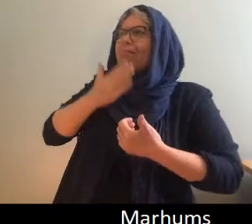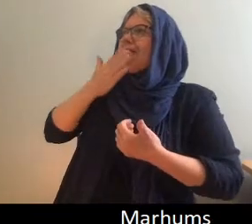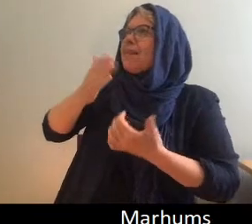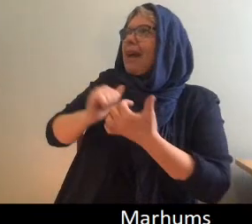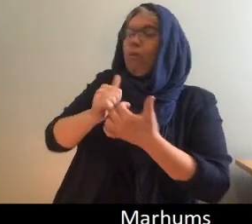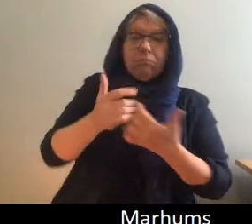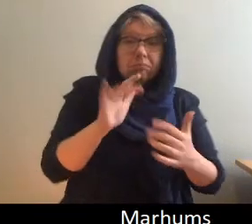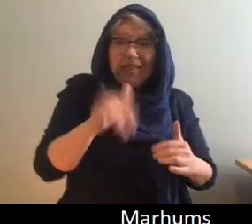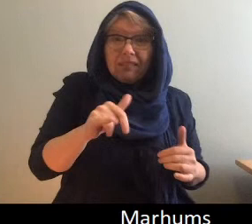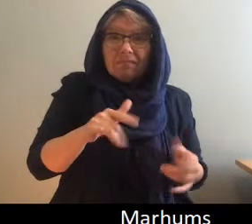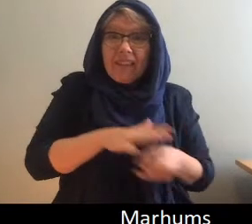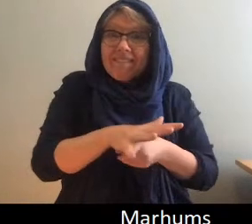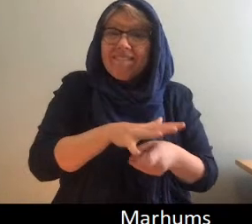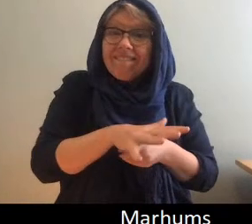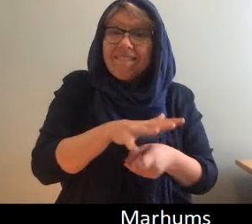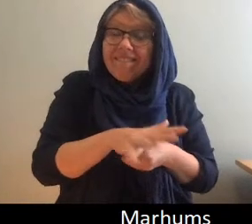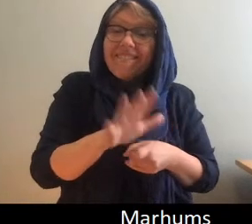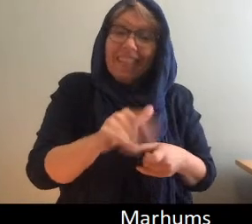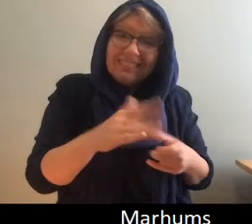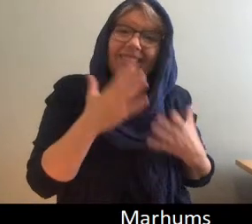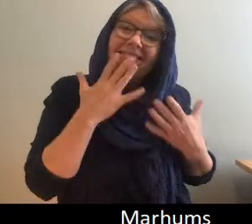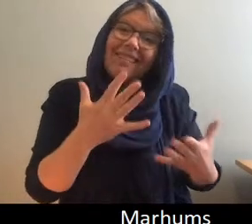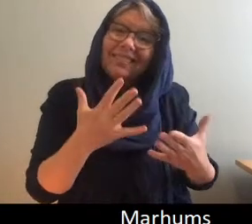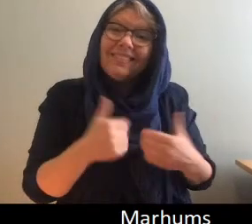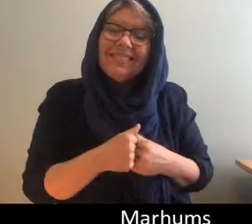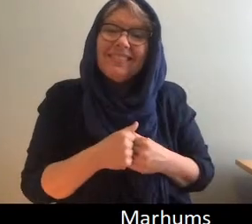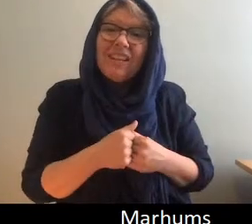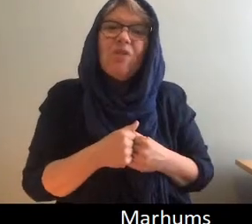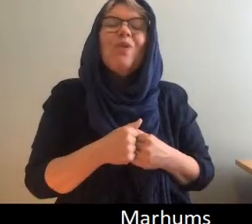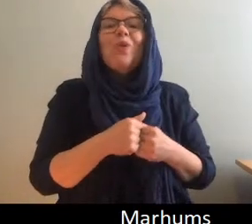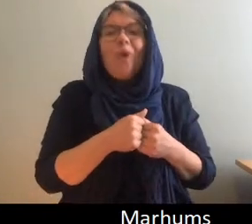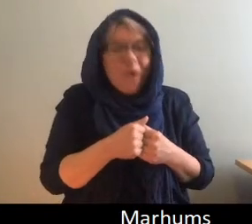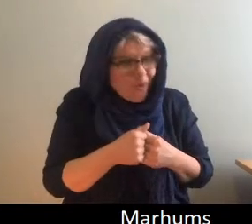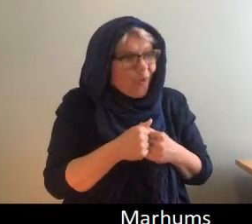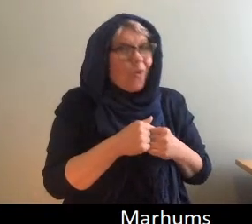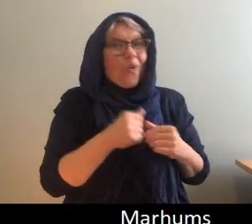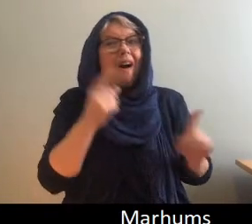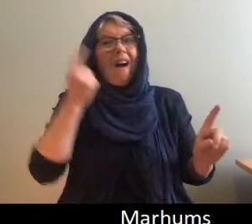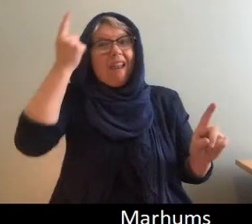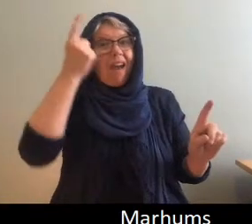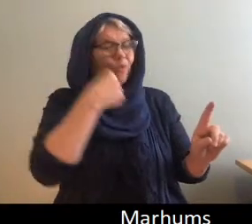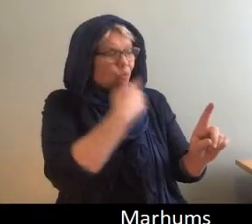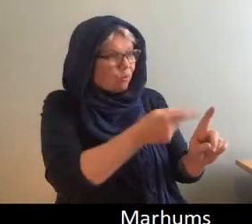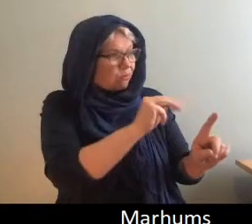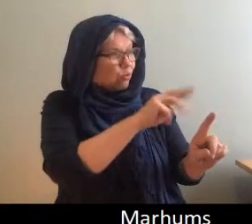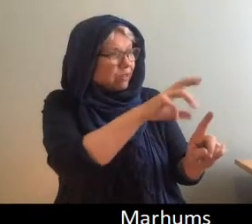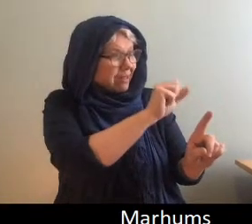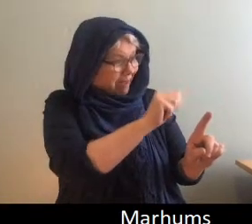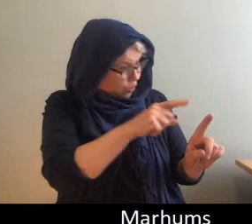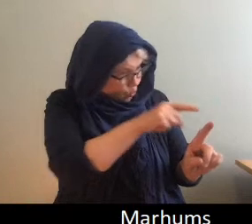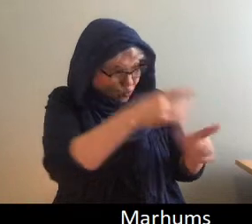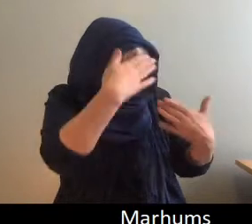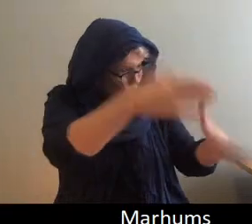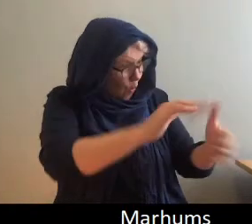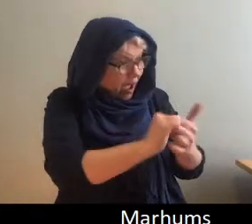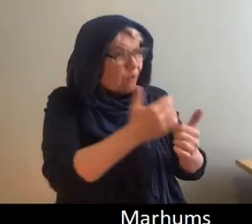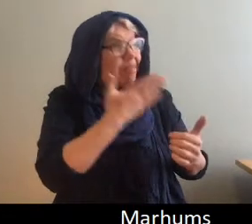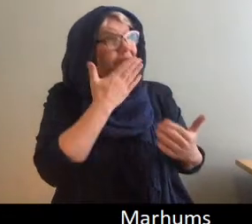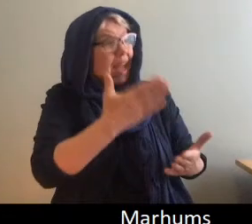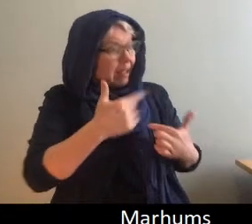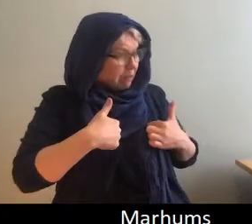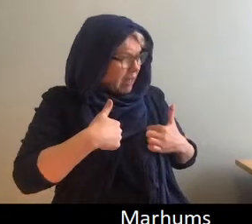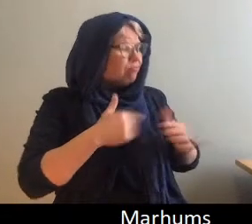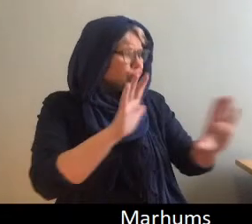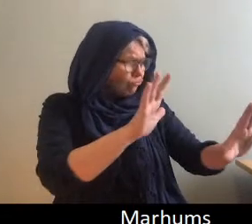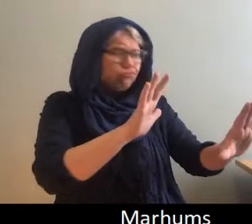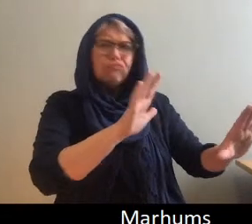but it's still difficult. Still a bit of a challenge. Can you give us a little more of a discount, huh? You know, when